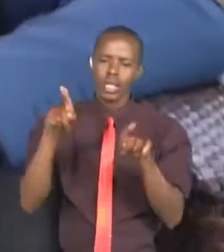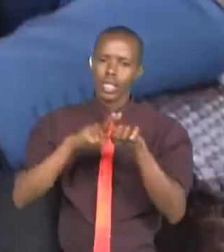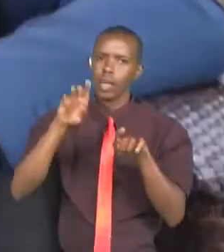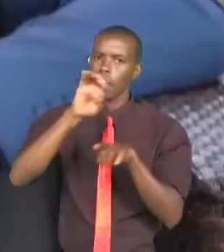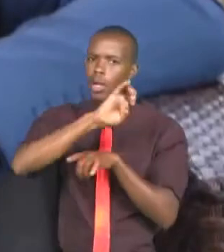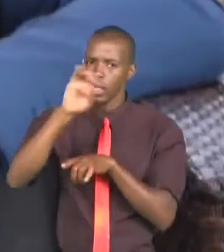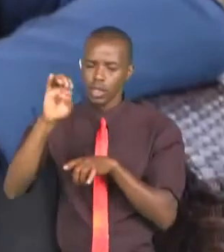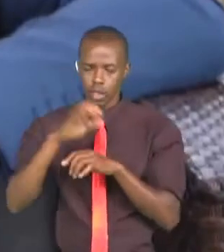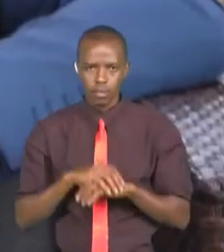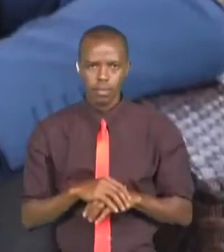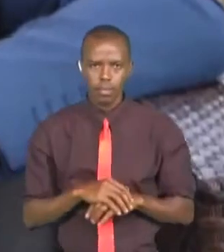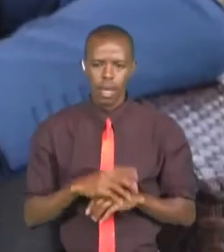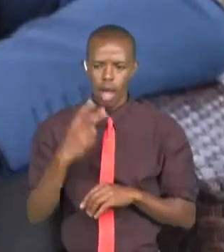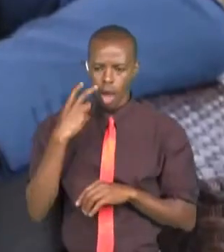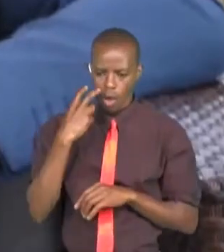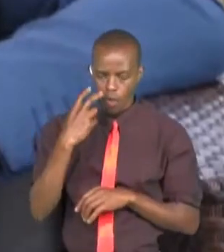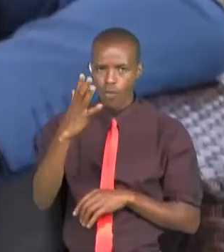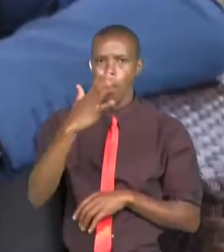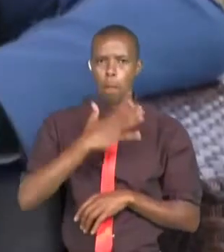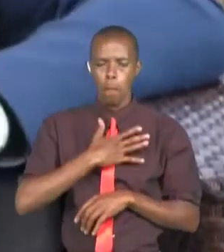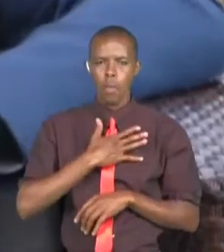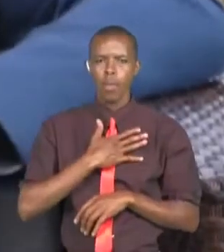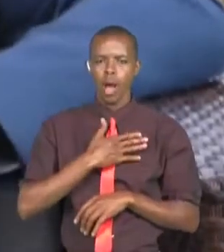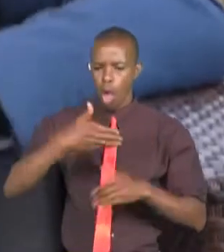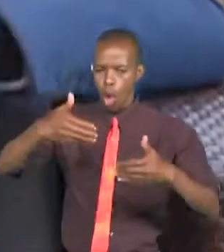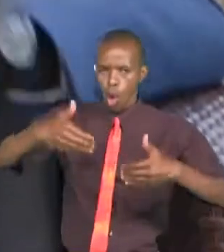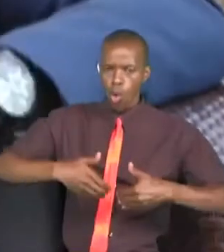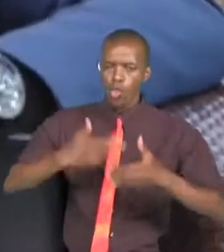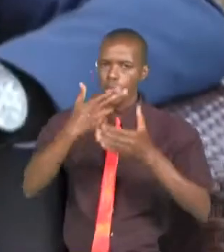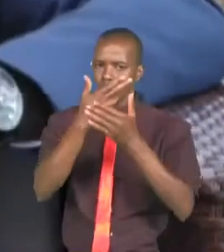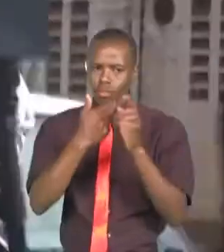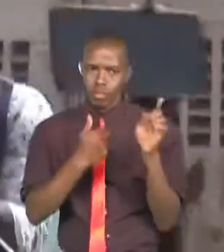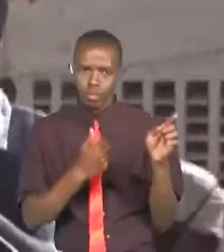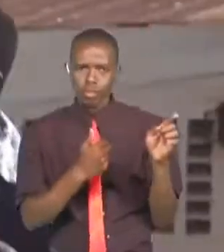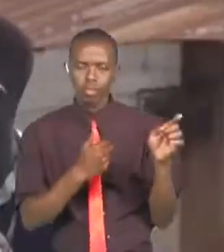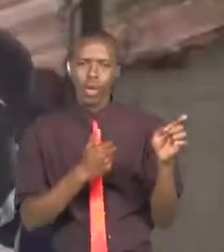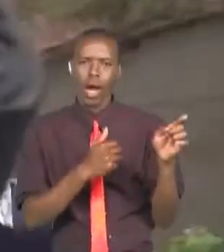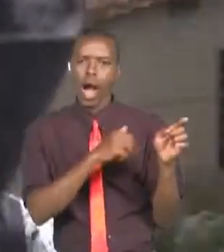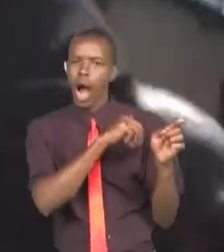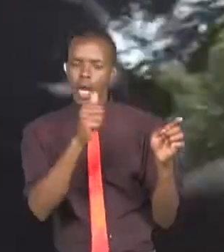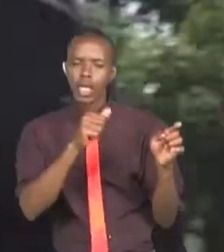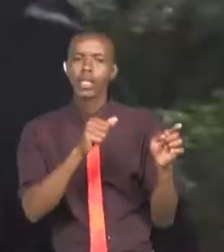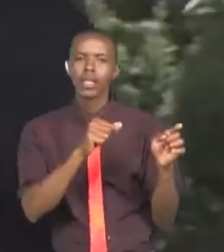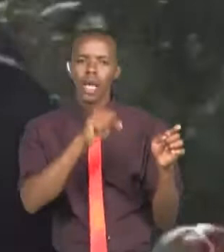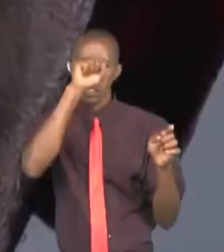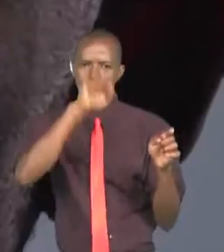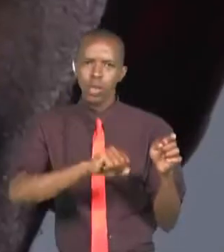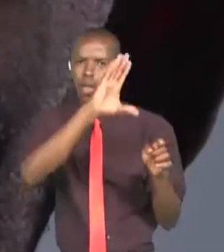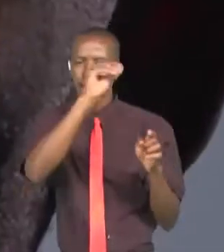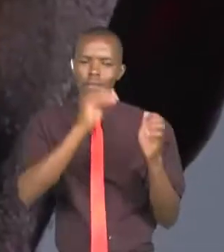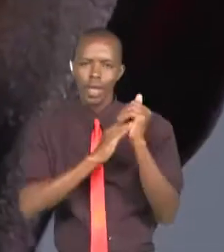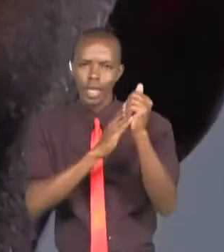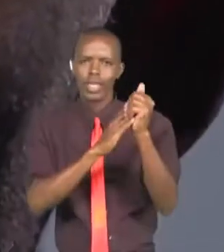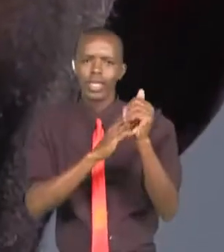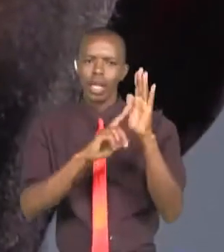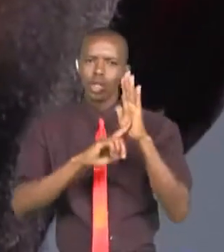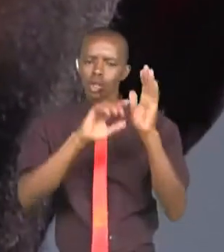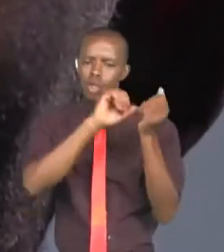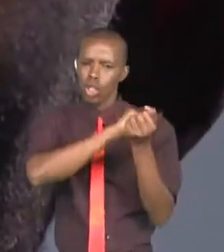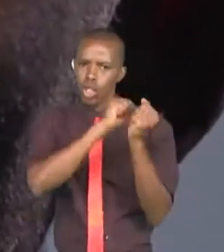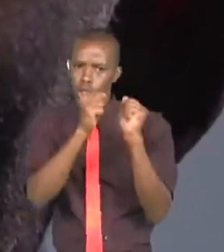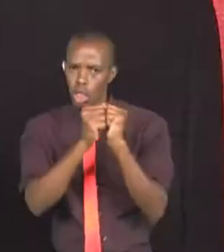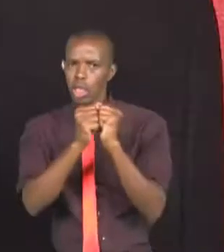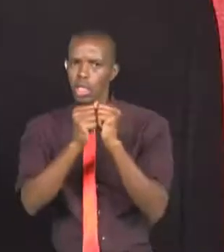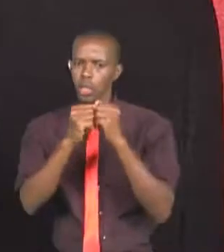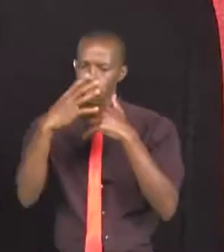my view. To young people, Bobi Wine and Julius Malema of South Africa is a symbol of new change sweeping through the